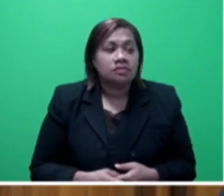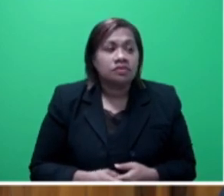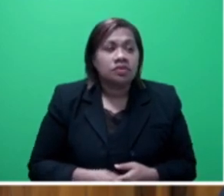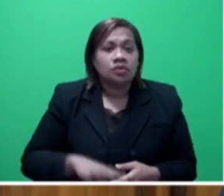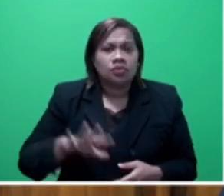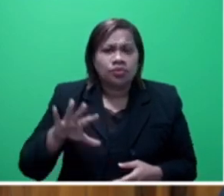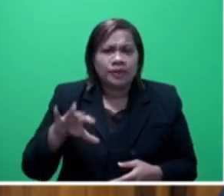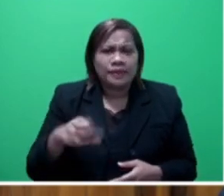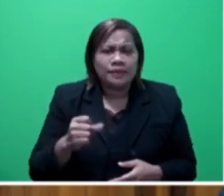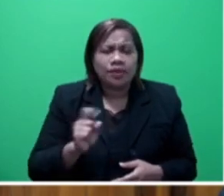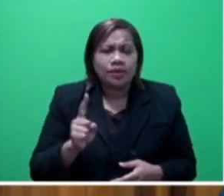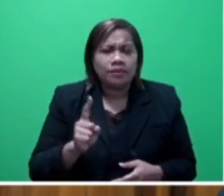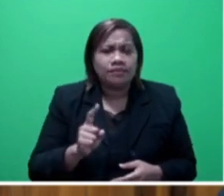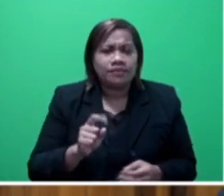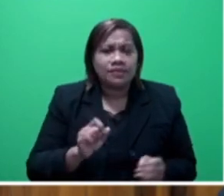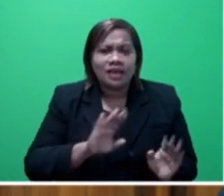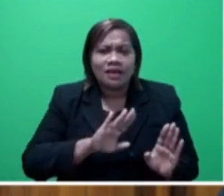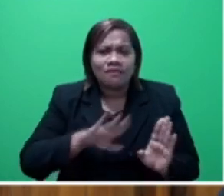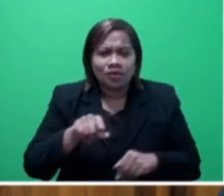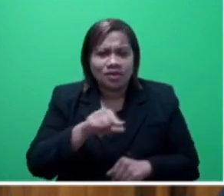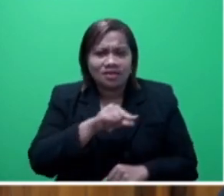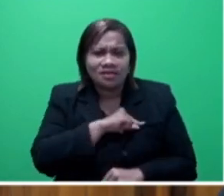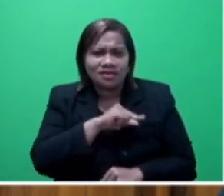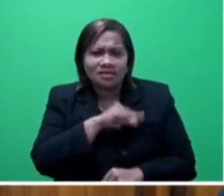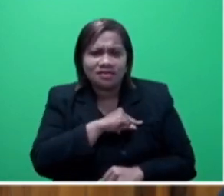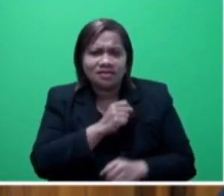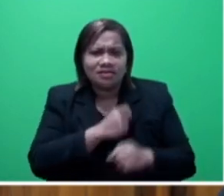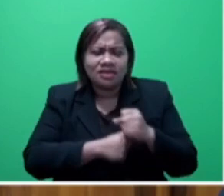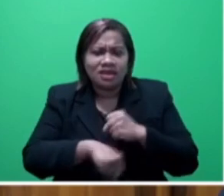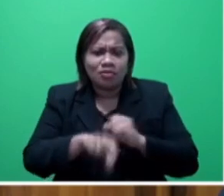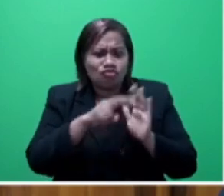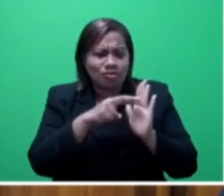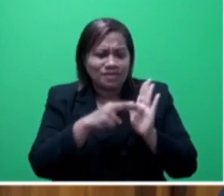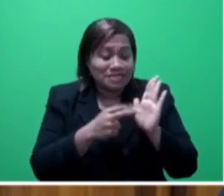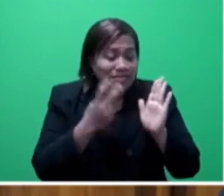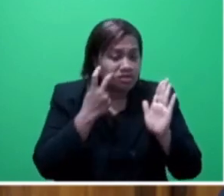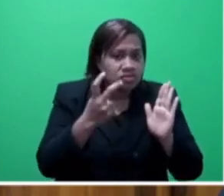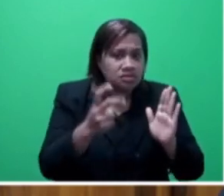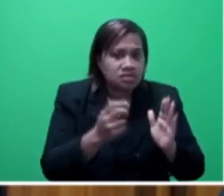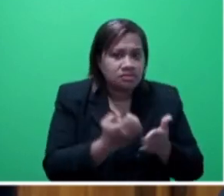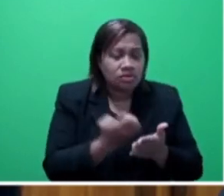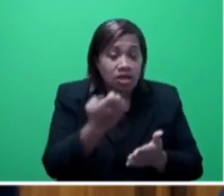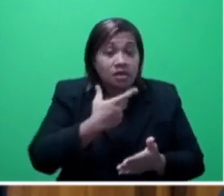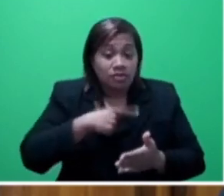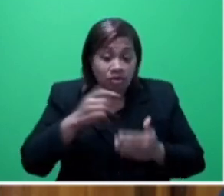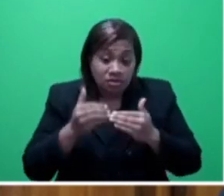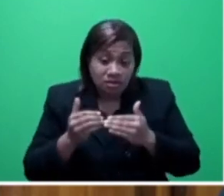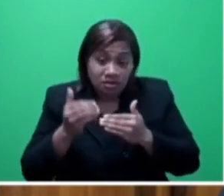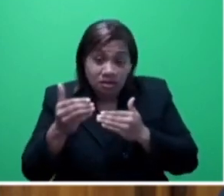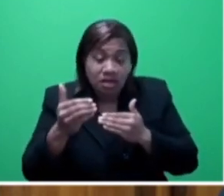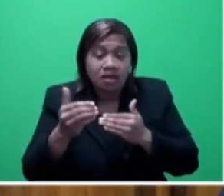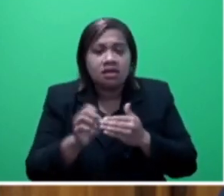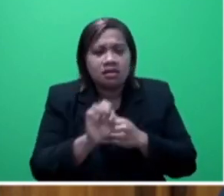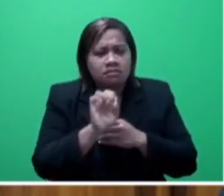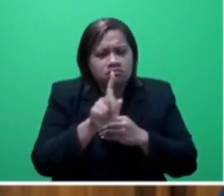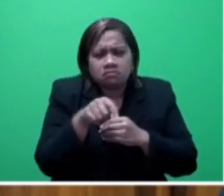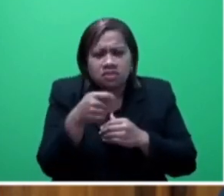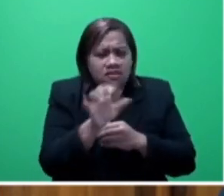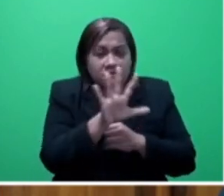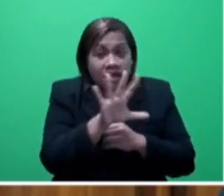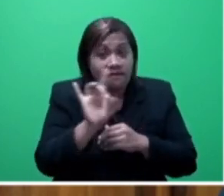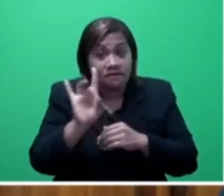remittance and a tourism economy. Because going forward, I think for the next 5 to 10 years, Mr.